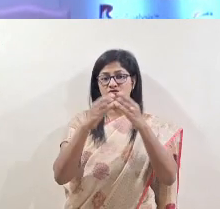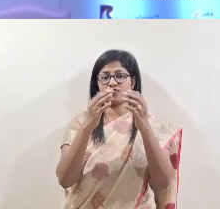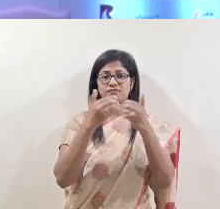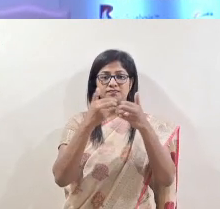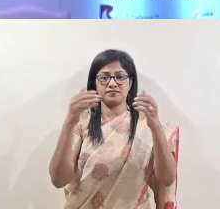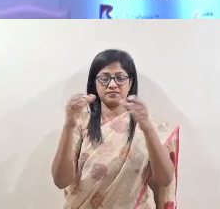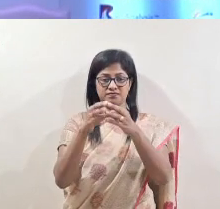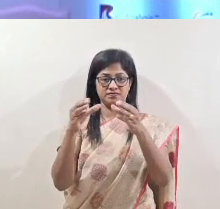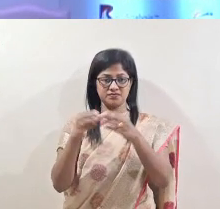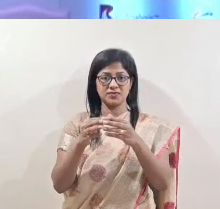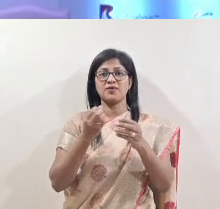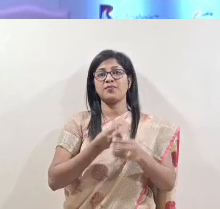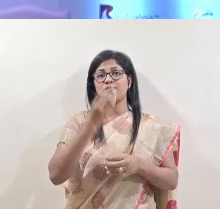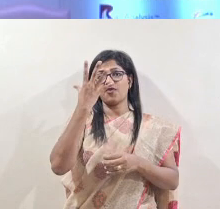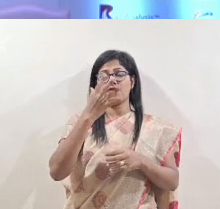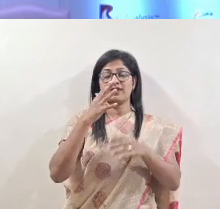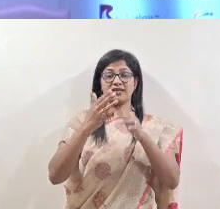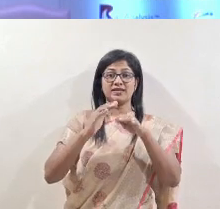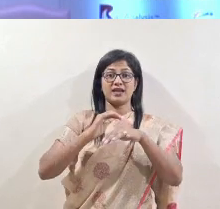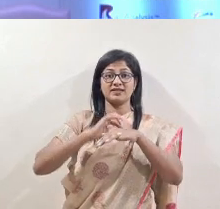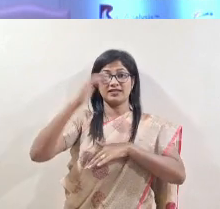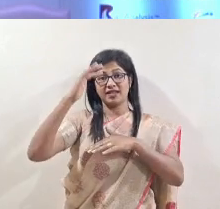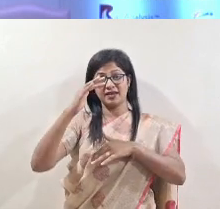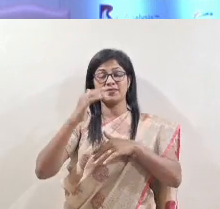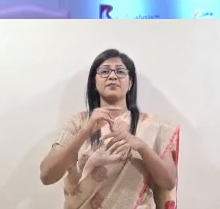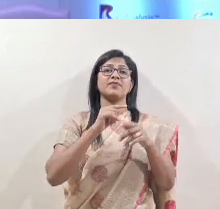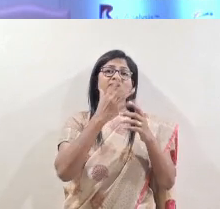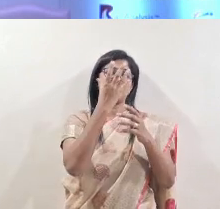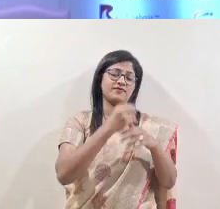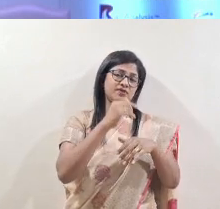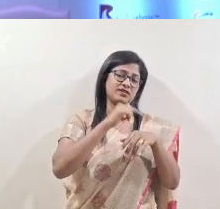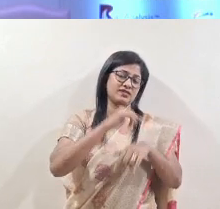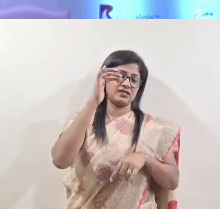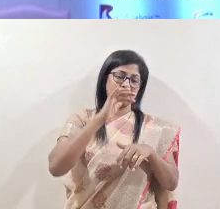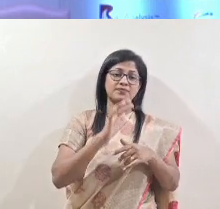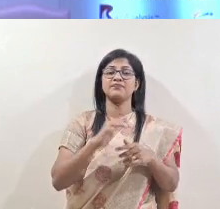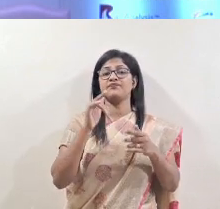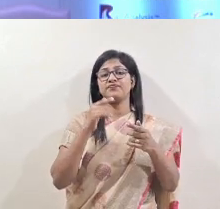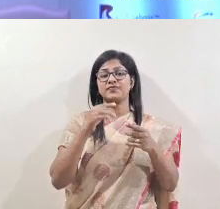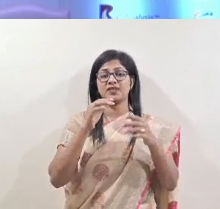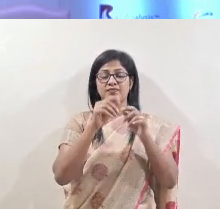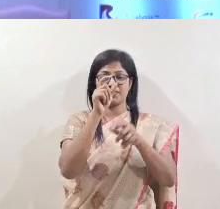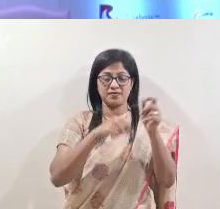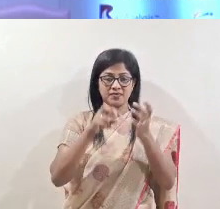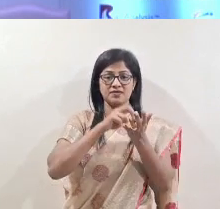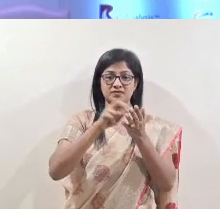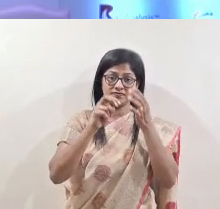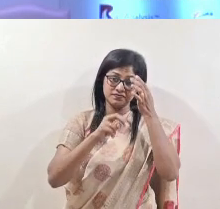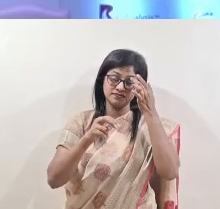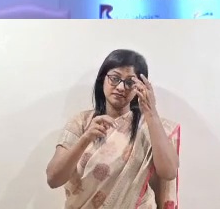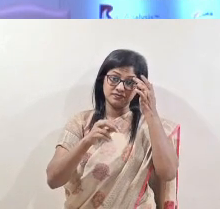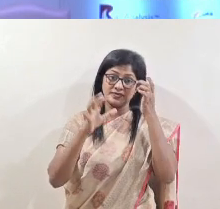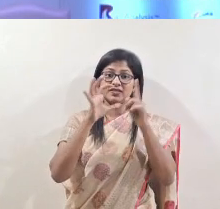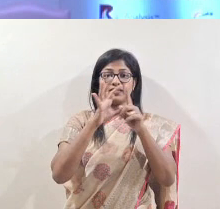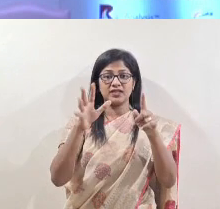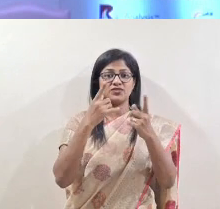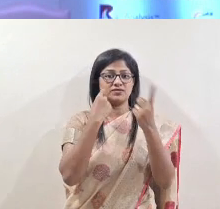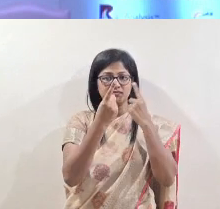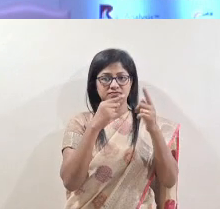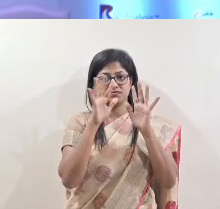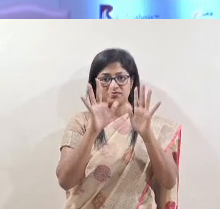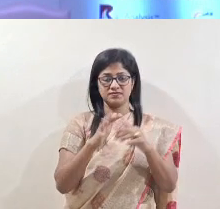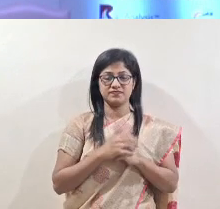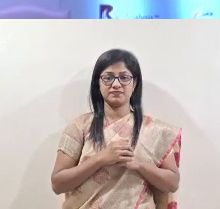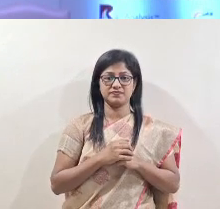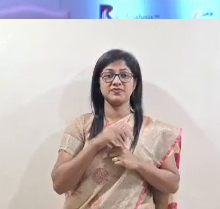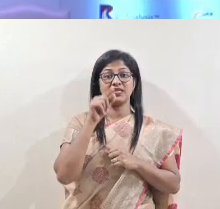both morning and evening peaks. Then finally, the pedestrian risk analysis was done. So this